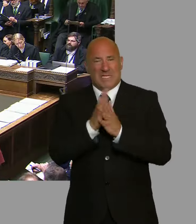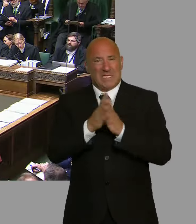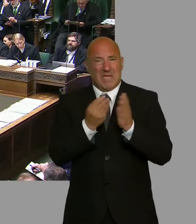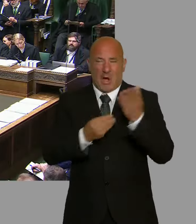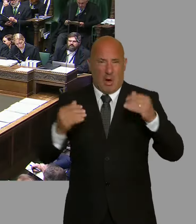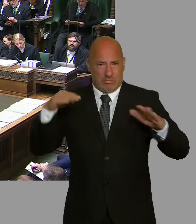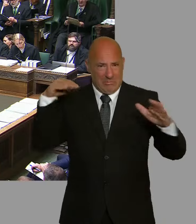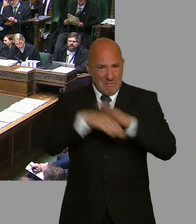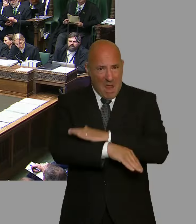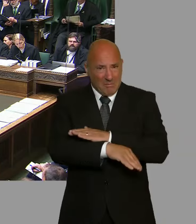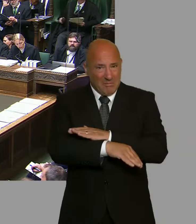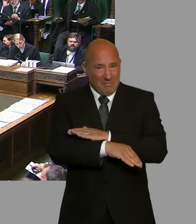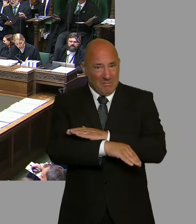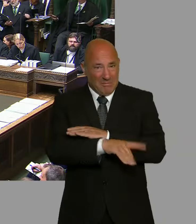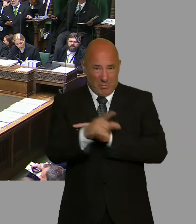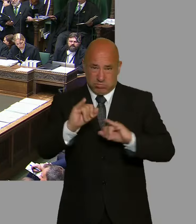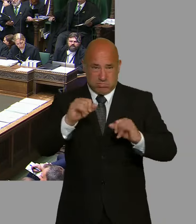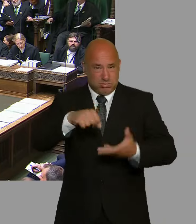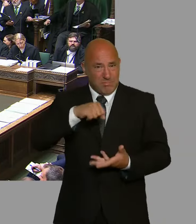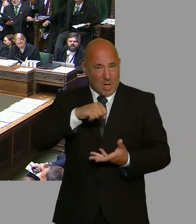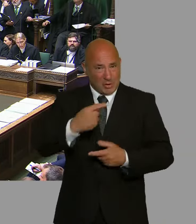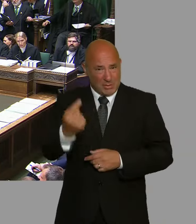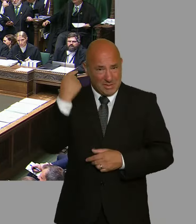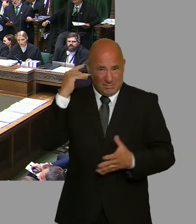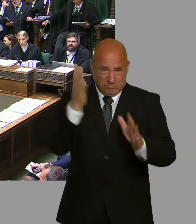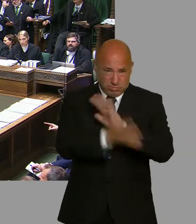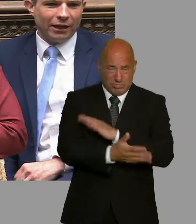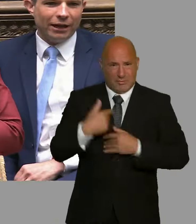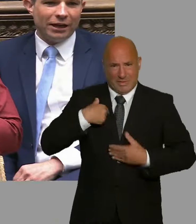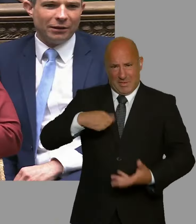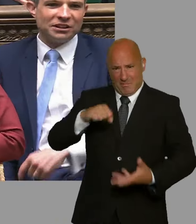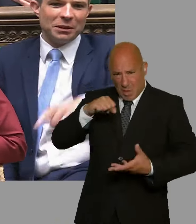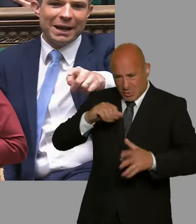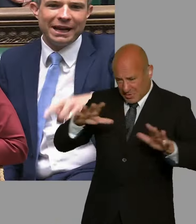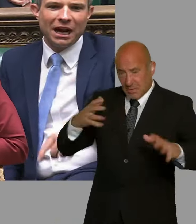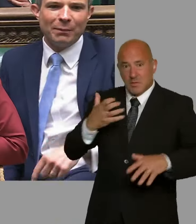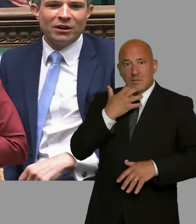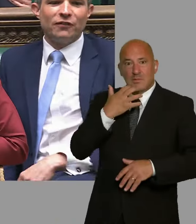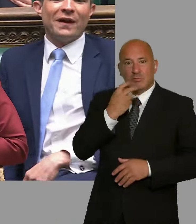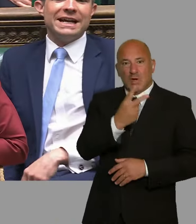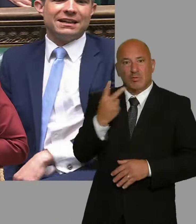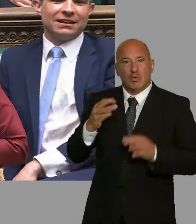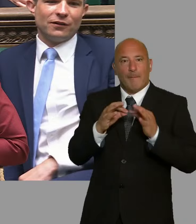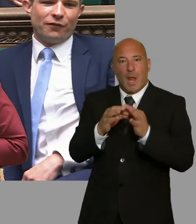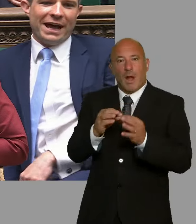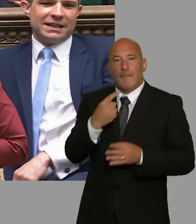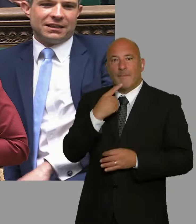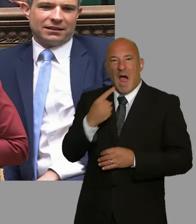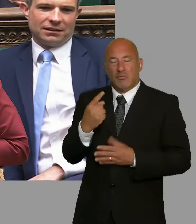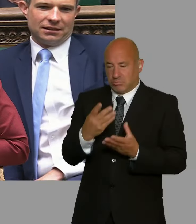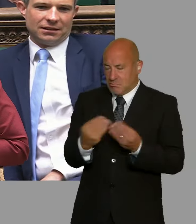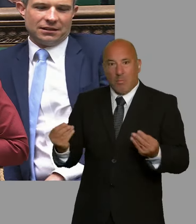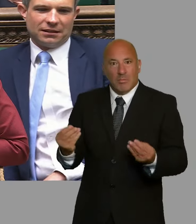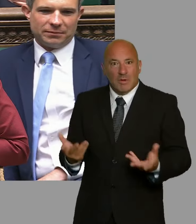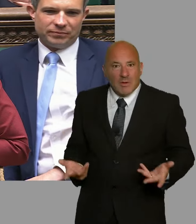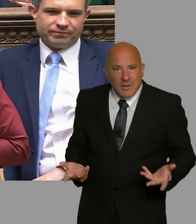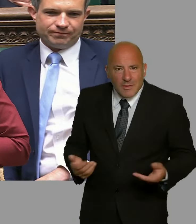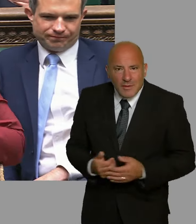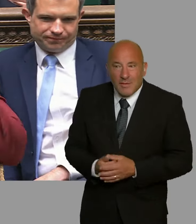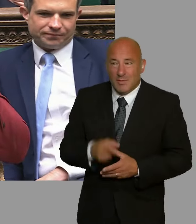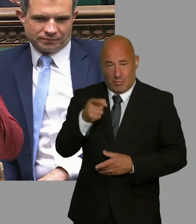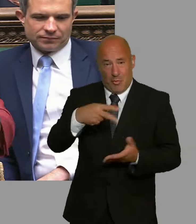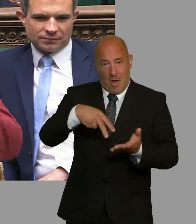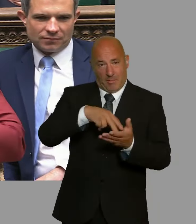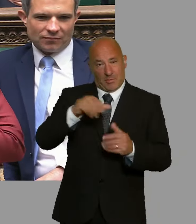Withdraw. Mr. Speaker, the OBR has said there was no such black hole. He's He's just given away £30 billion for the